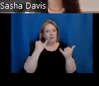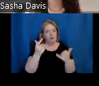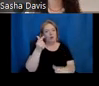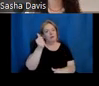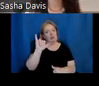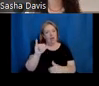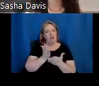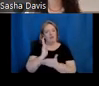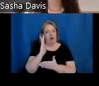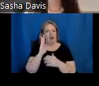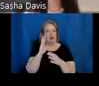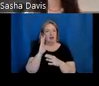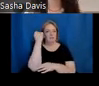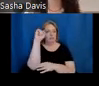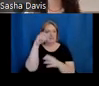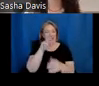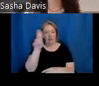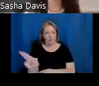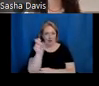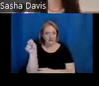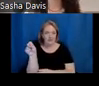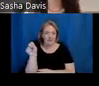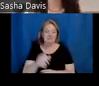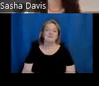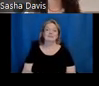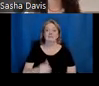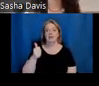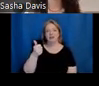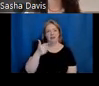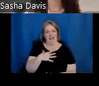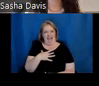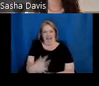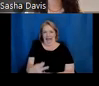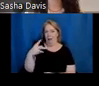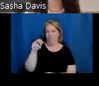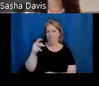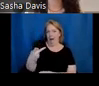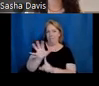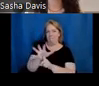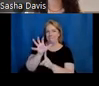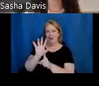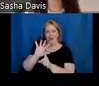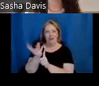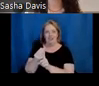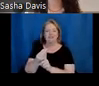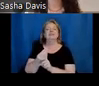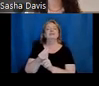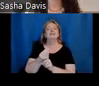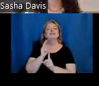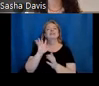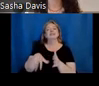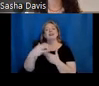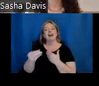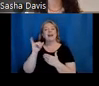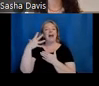rights movement in the United States. If you're a popular culture maven, let your wanderings lead you to the exterior film sites